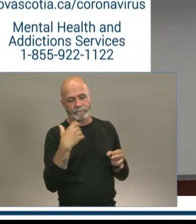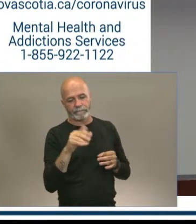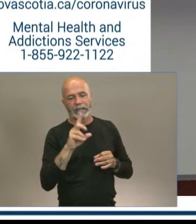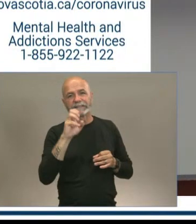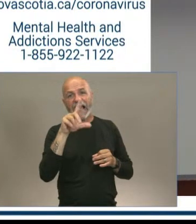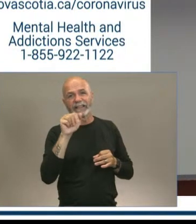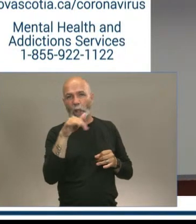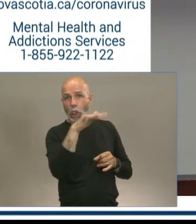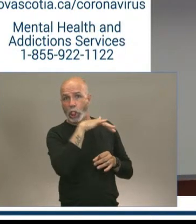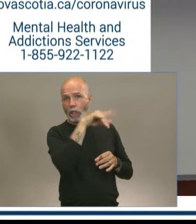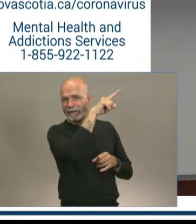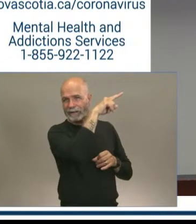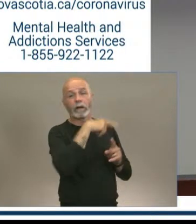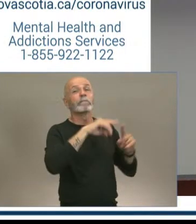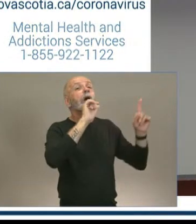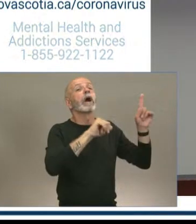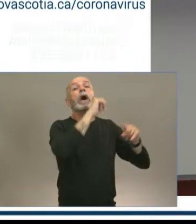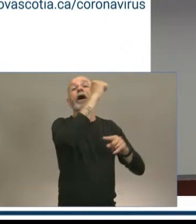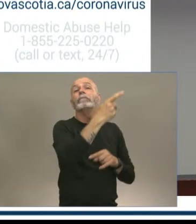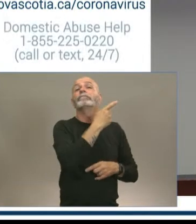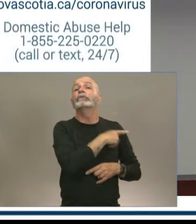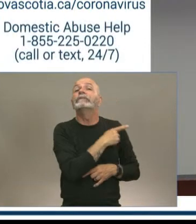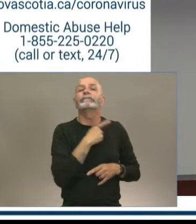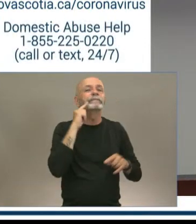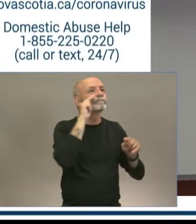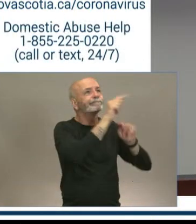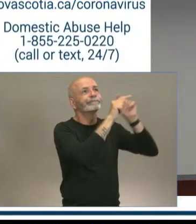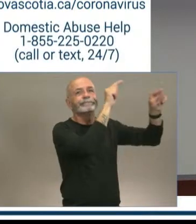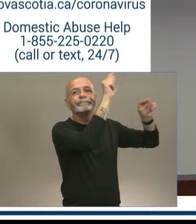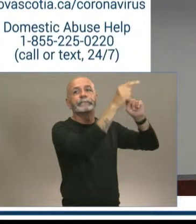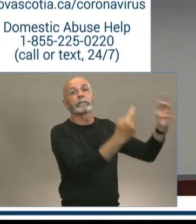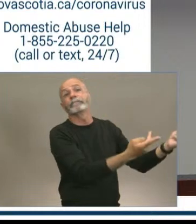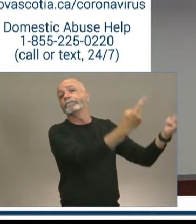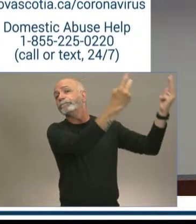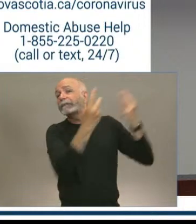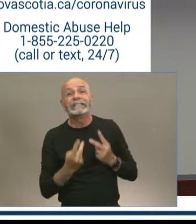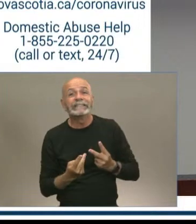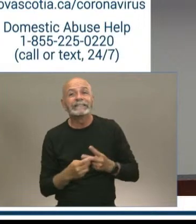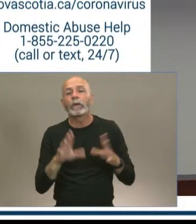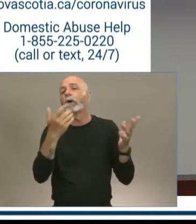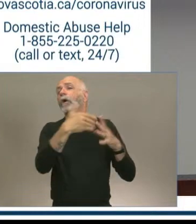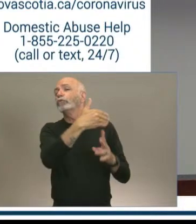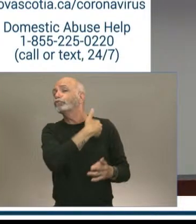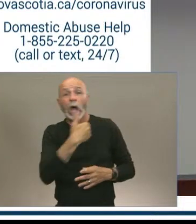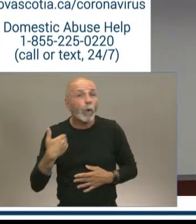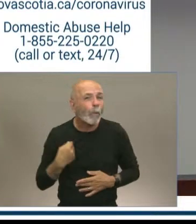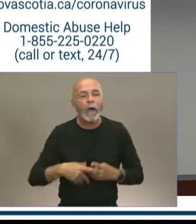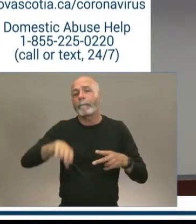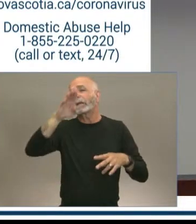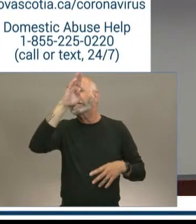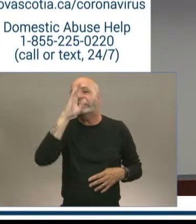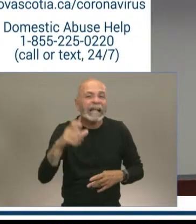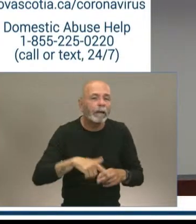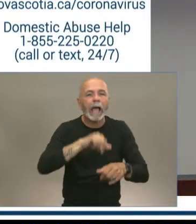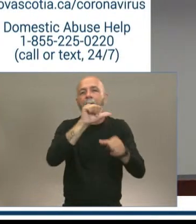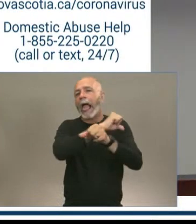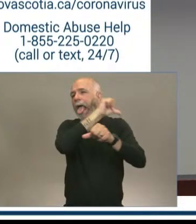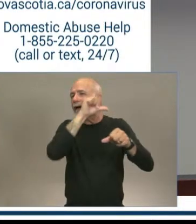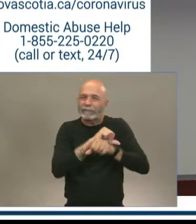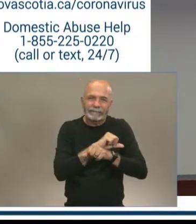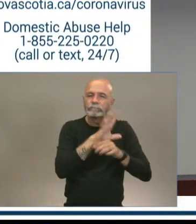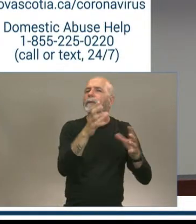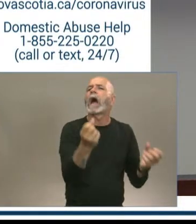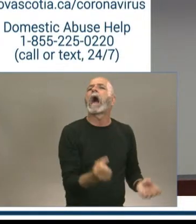from other provinces outside of Atlantic Canada will be required to self-isolate based on their vaccination